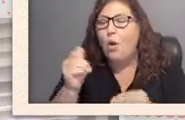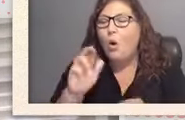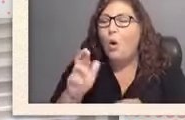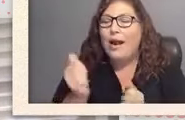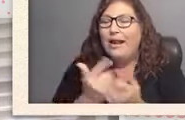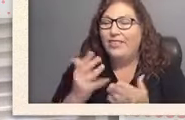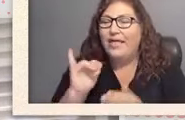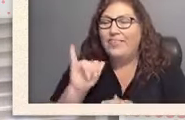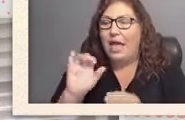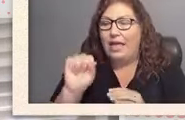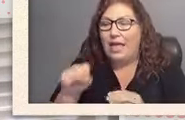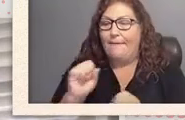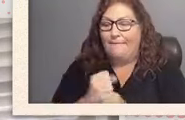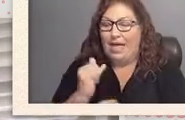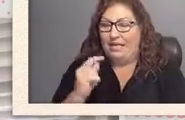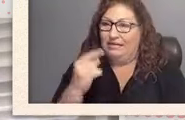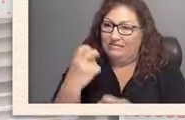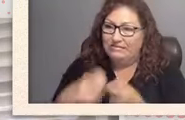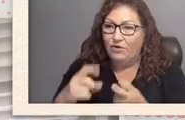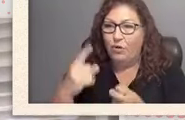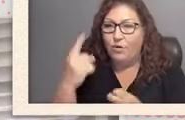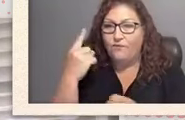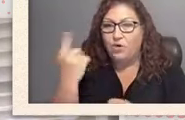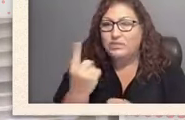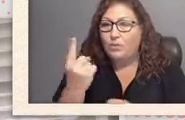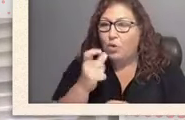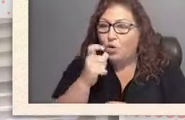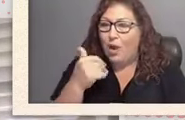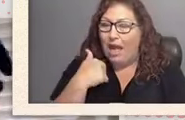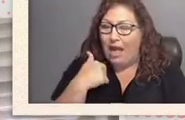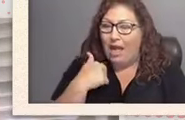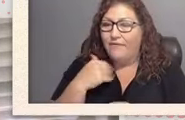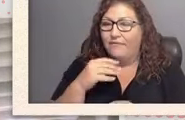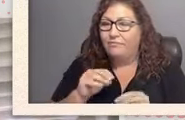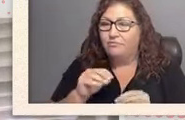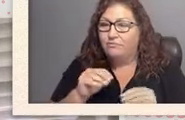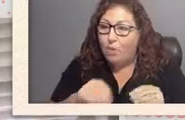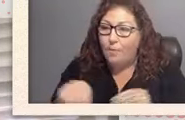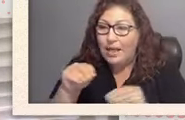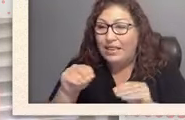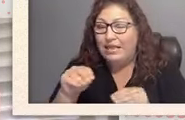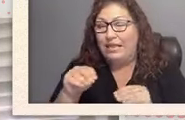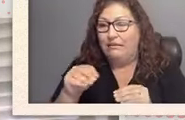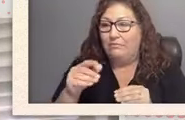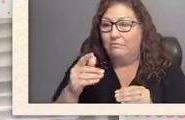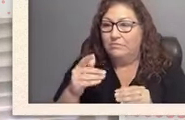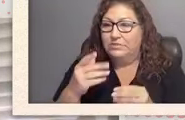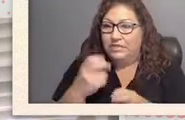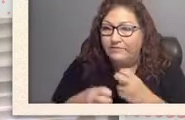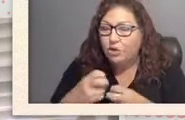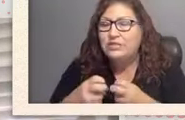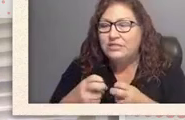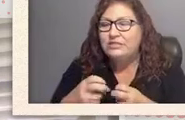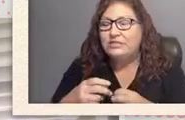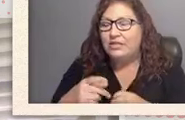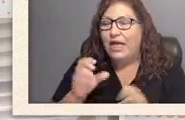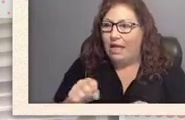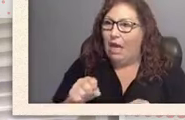could make it difficult for someone with mobility needs to move about, making sure that there's correct